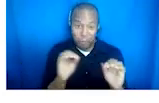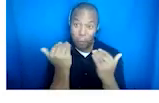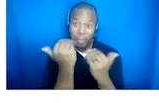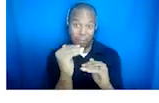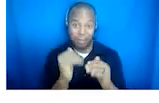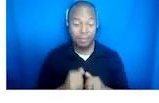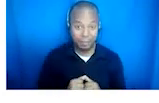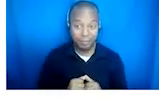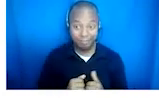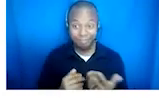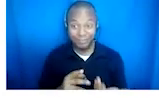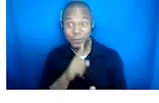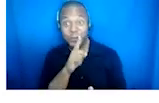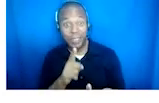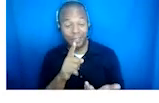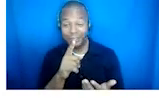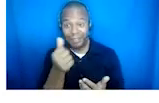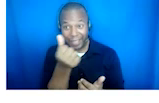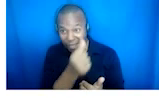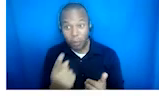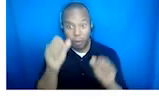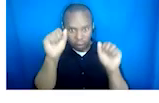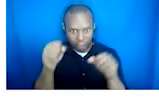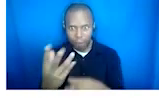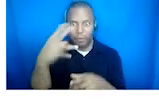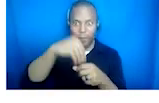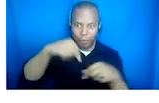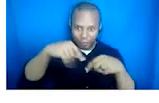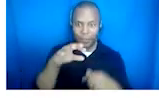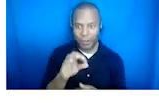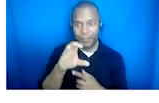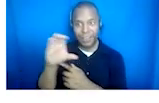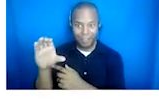has the potential to be a Fresno City College student. Isn't that great?